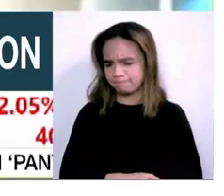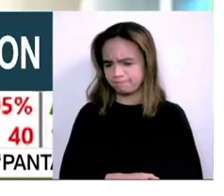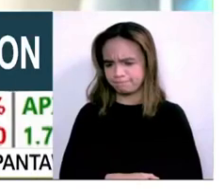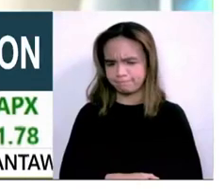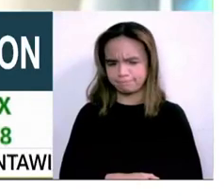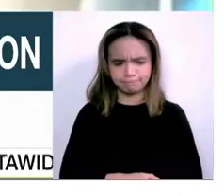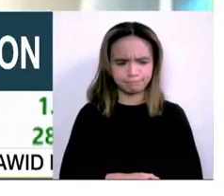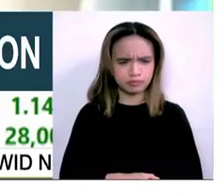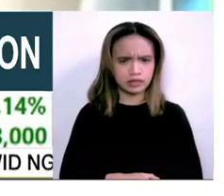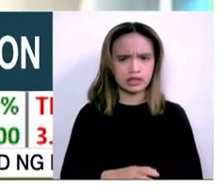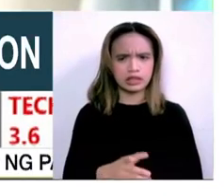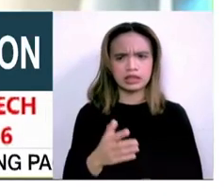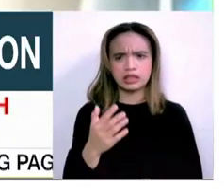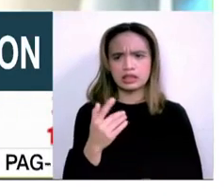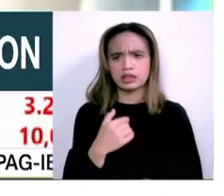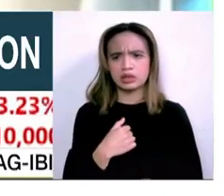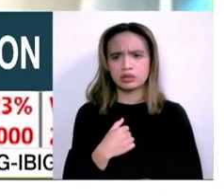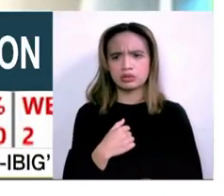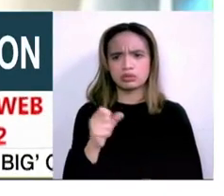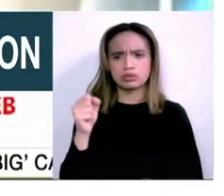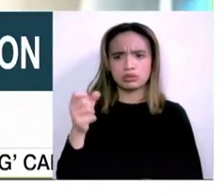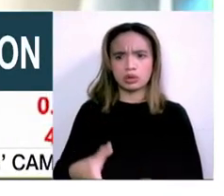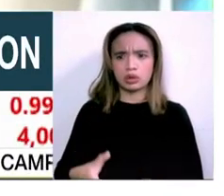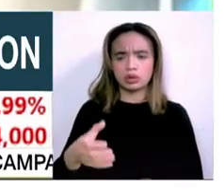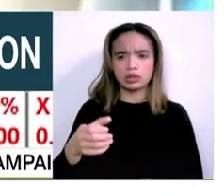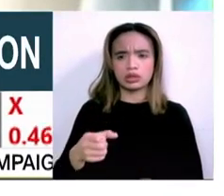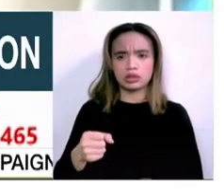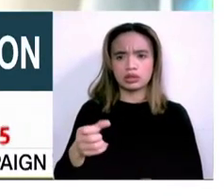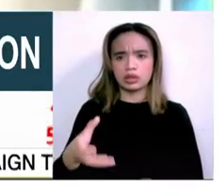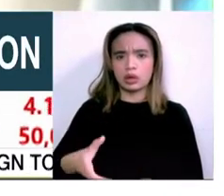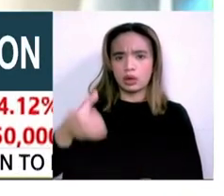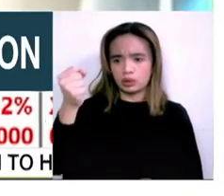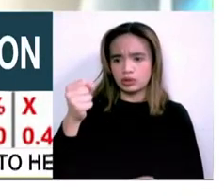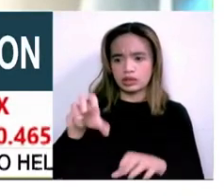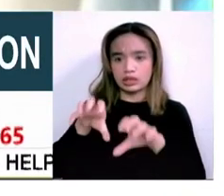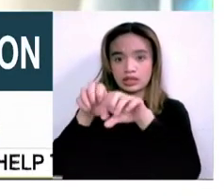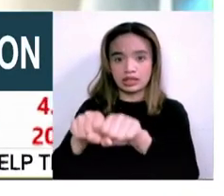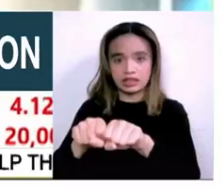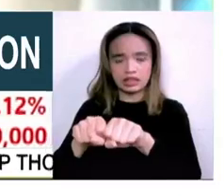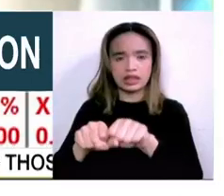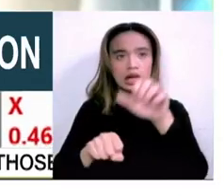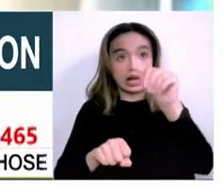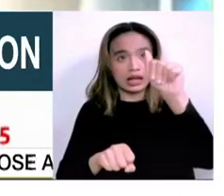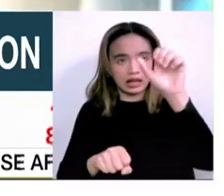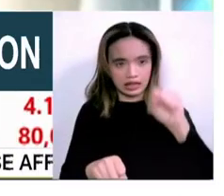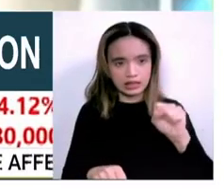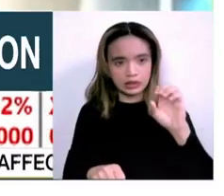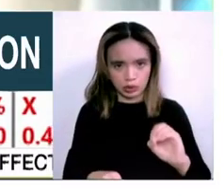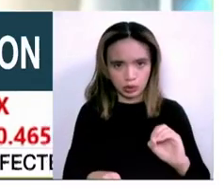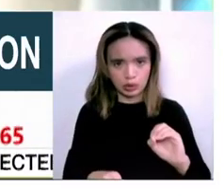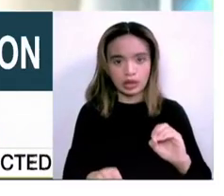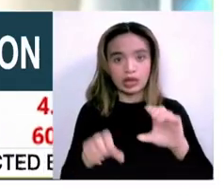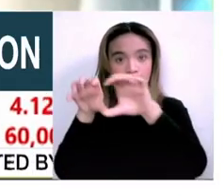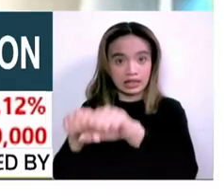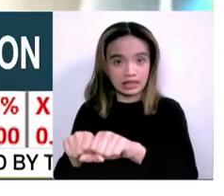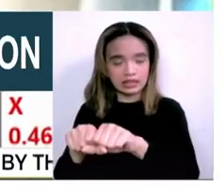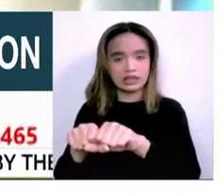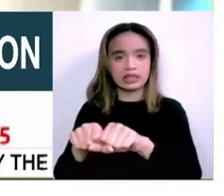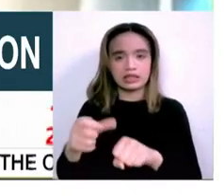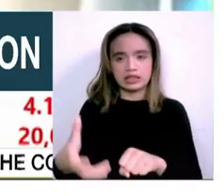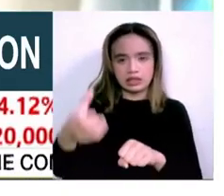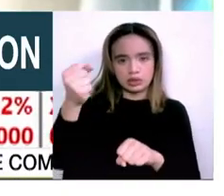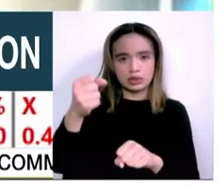Yung search and seizure order, arrest, yeah. Search and seizure order, aso. Alam mo yun, Carmina? Sineserox na lang.